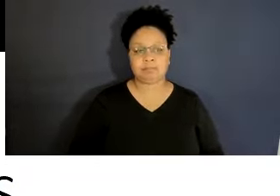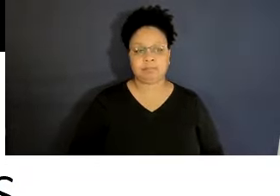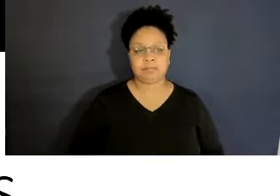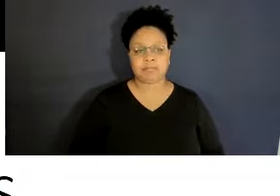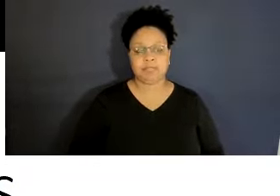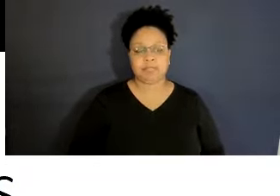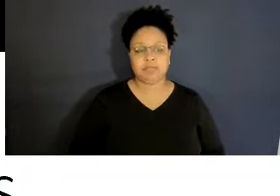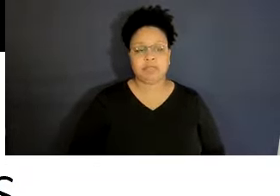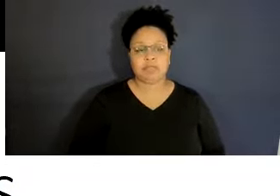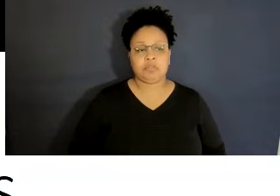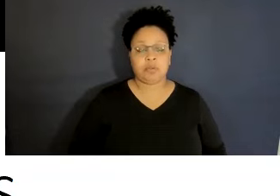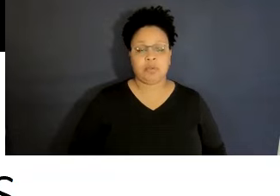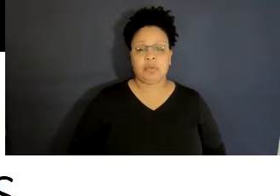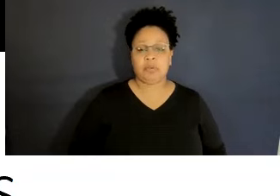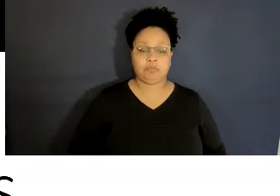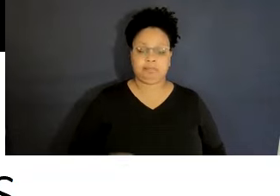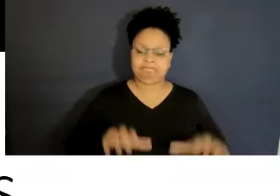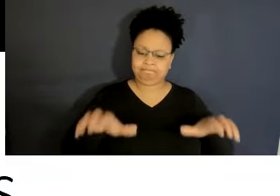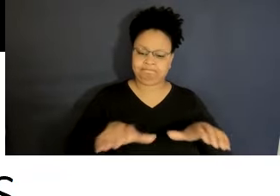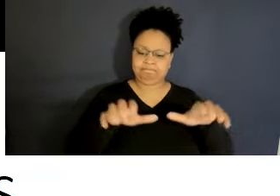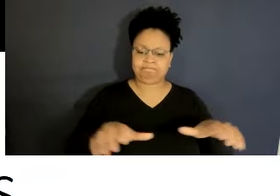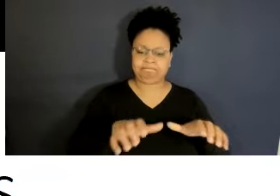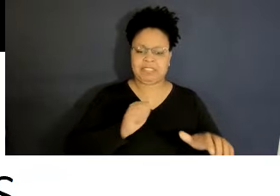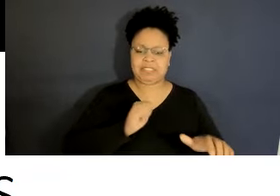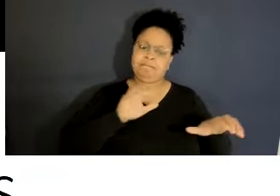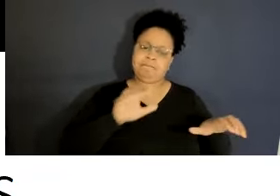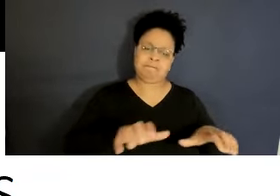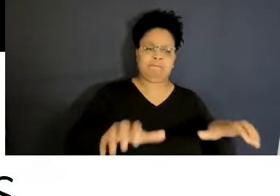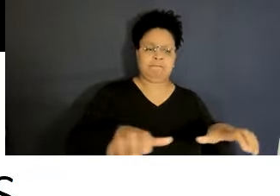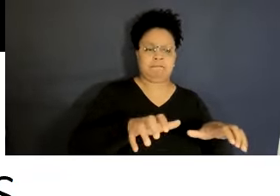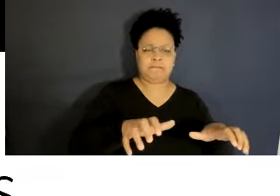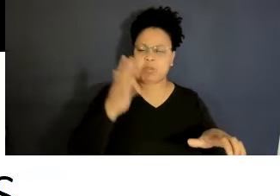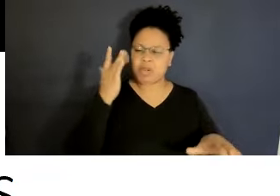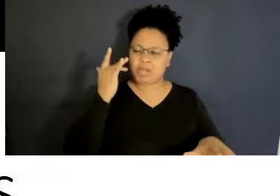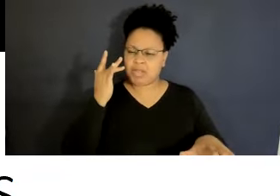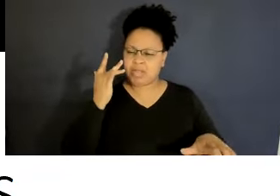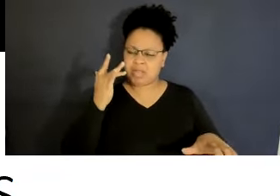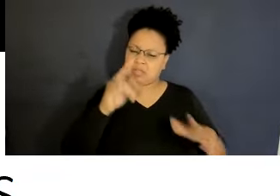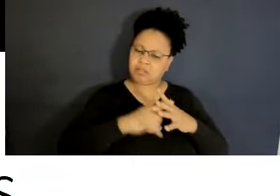The self-advocacy movement started because people got tired of people telling them what to do.